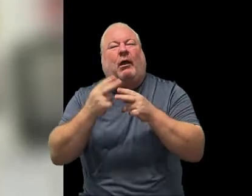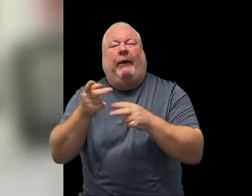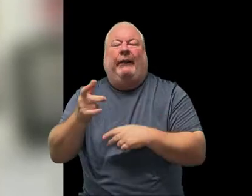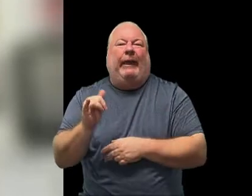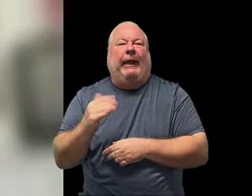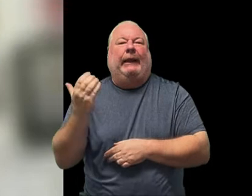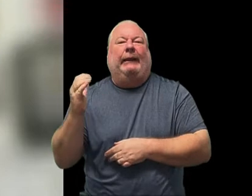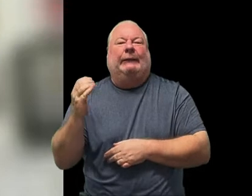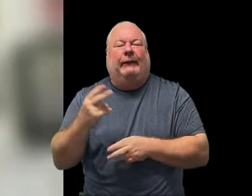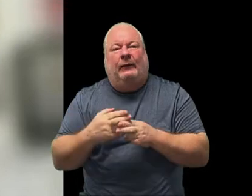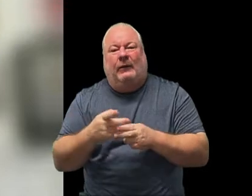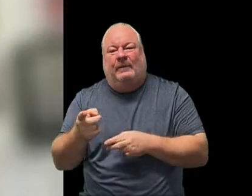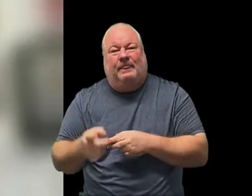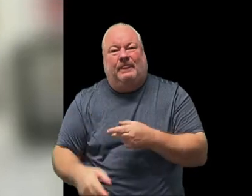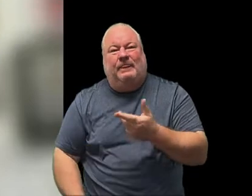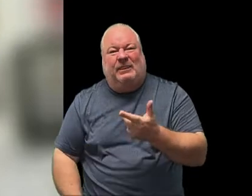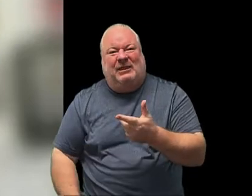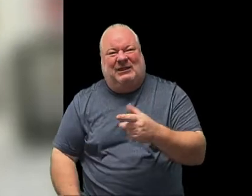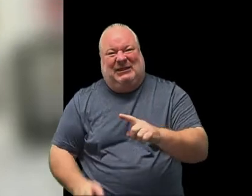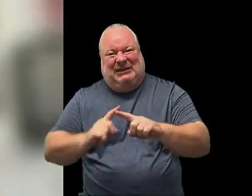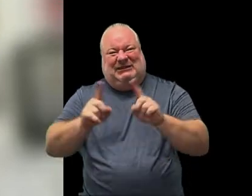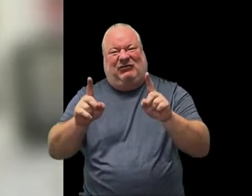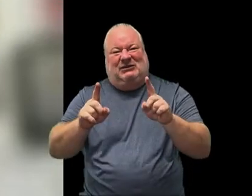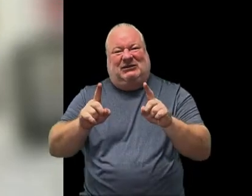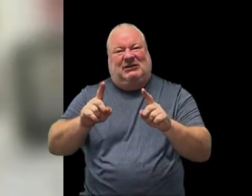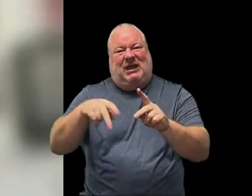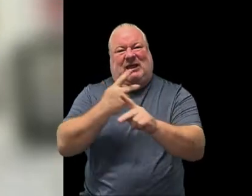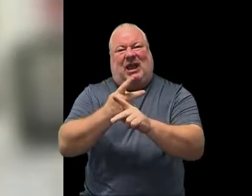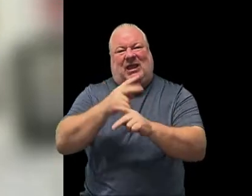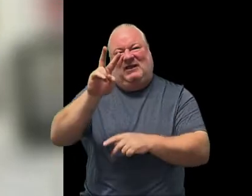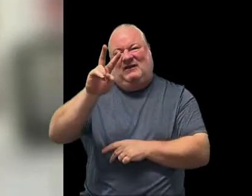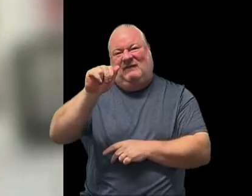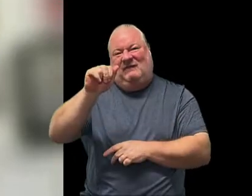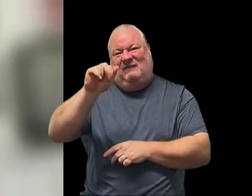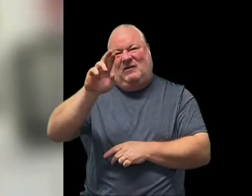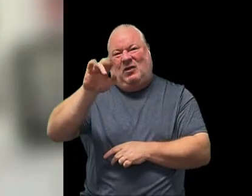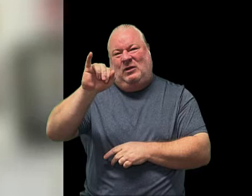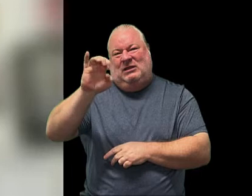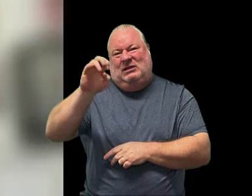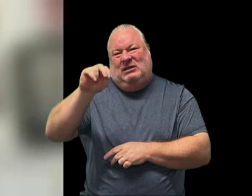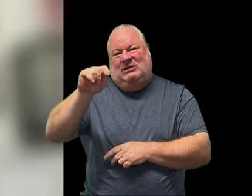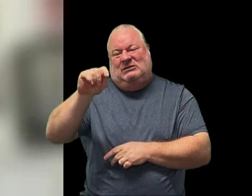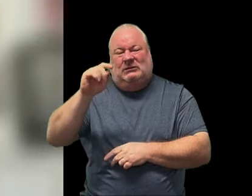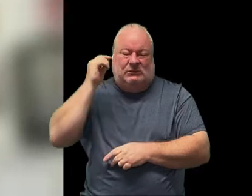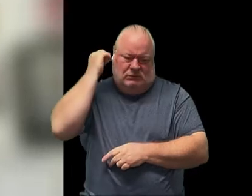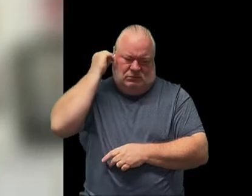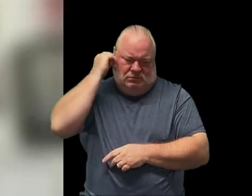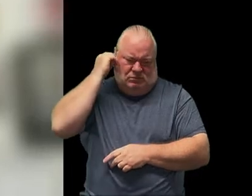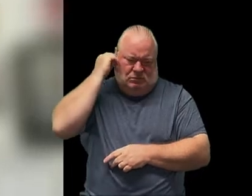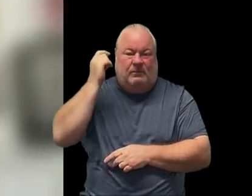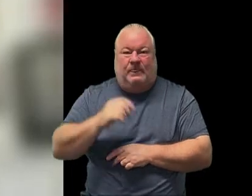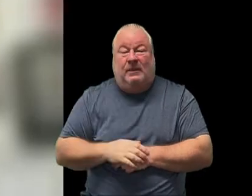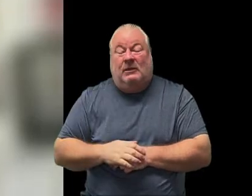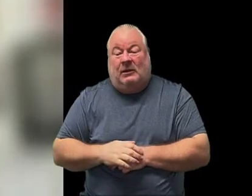is now making people sick. The good news is that many people have gotten the